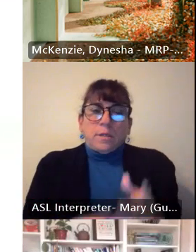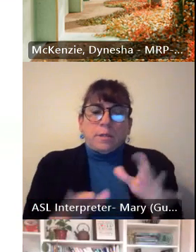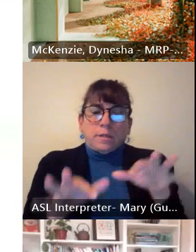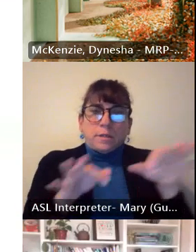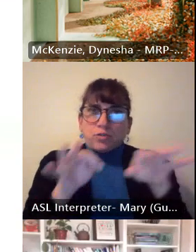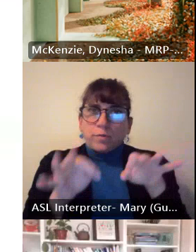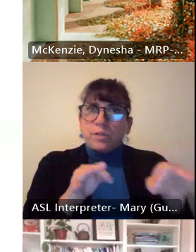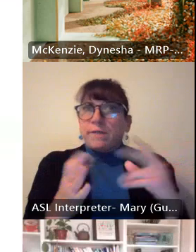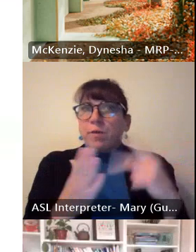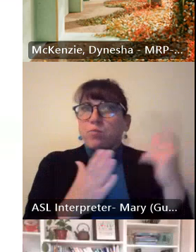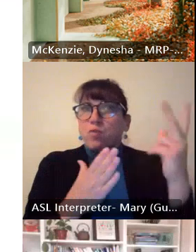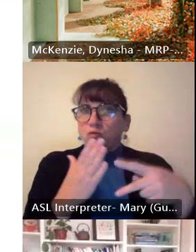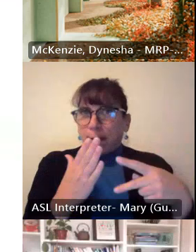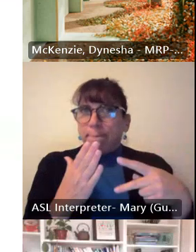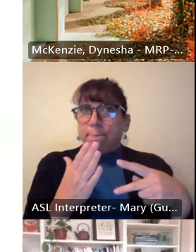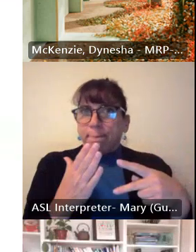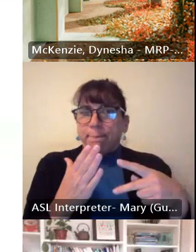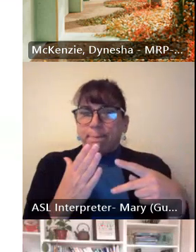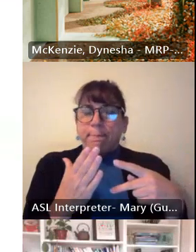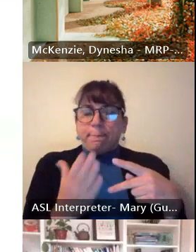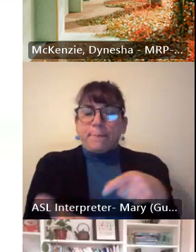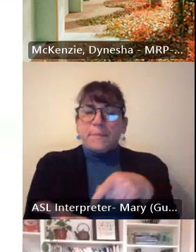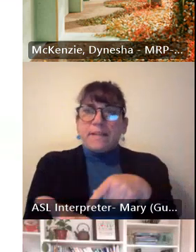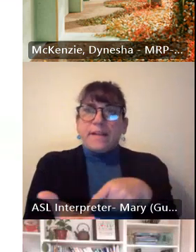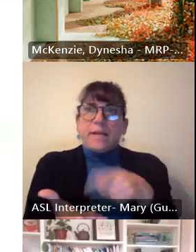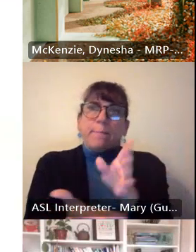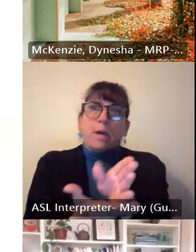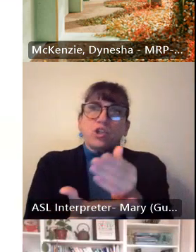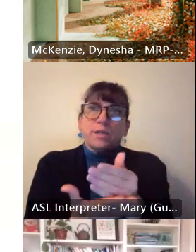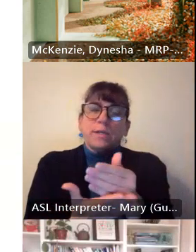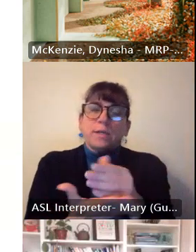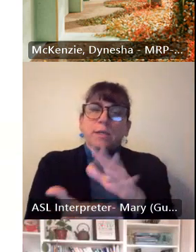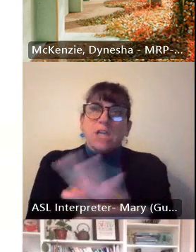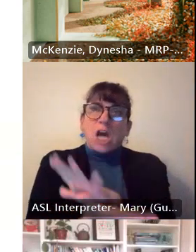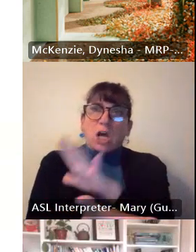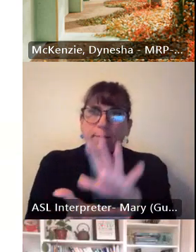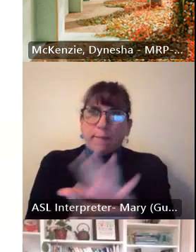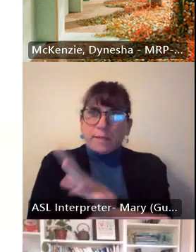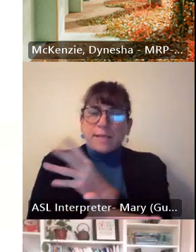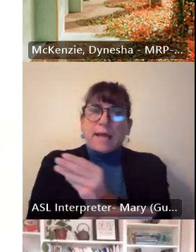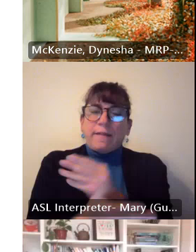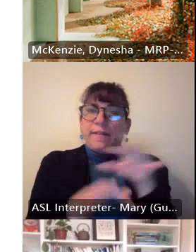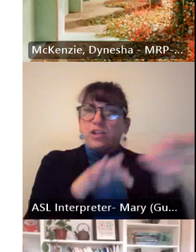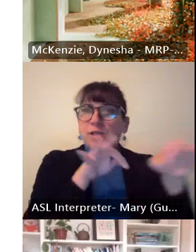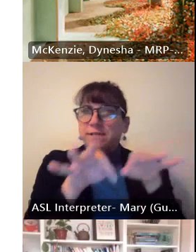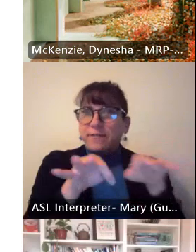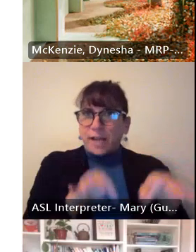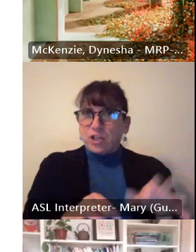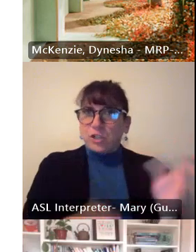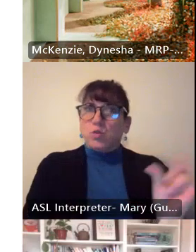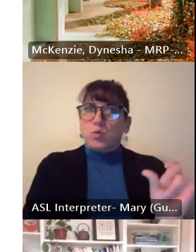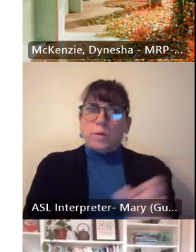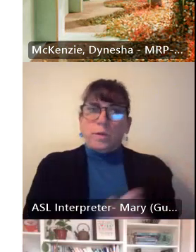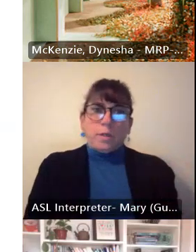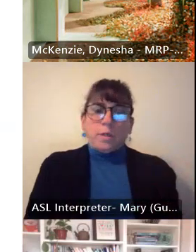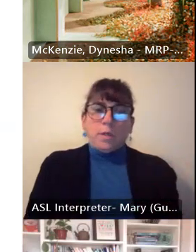the programs that are in the budget documents and justifications.